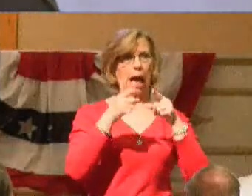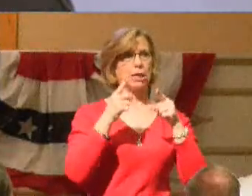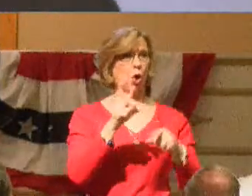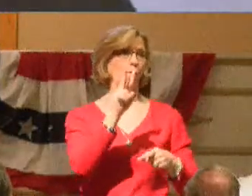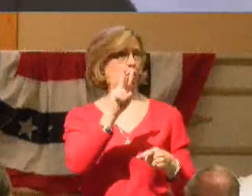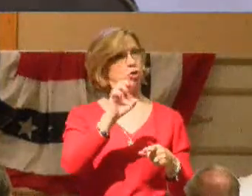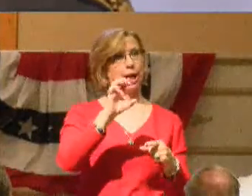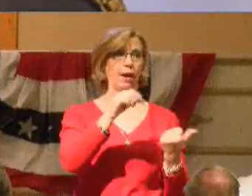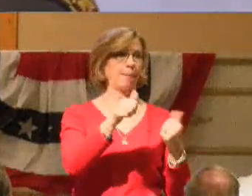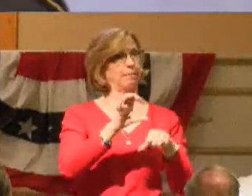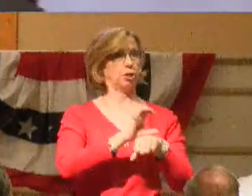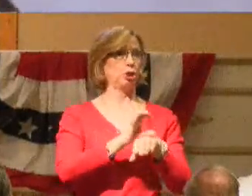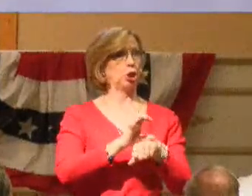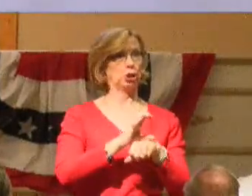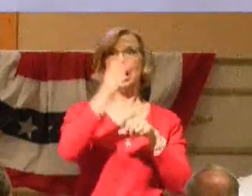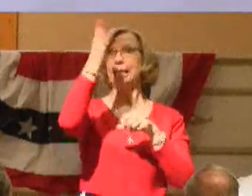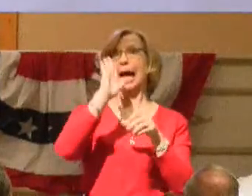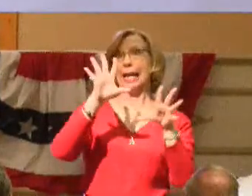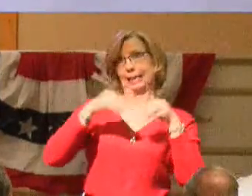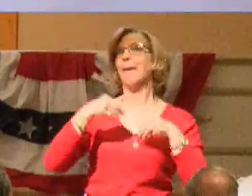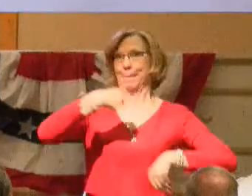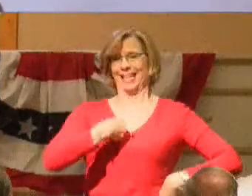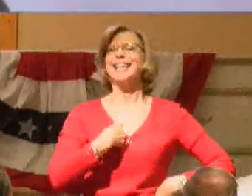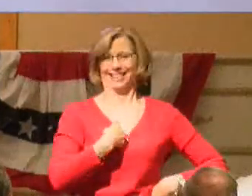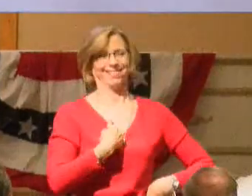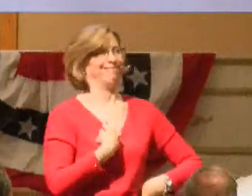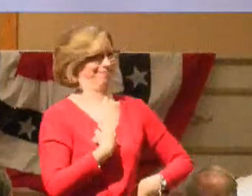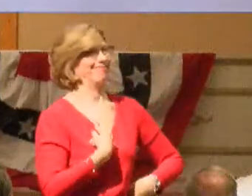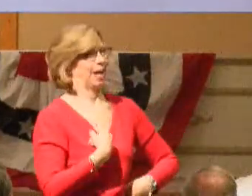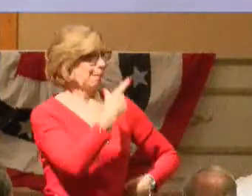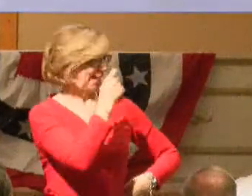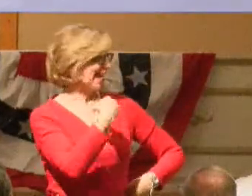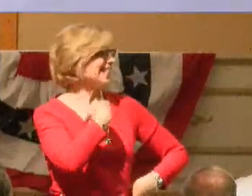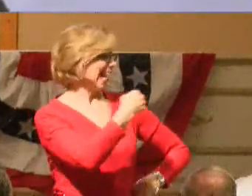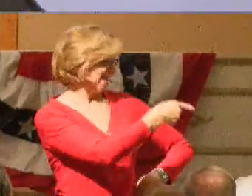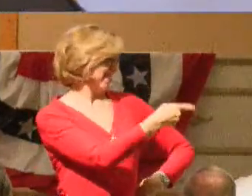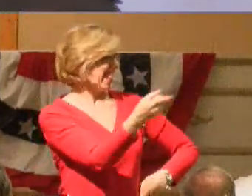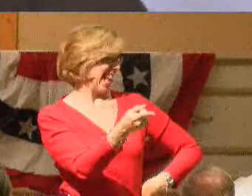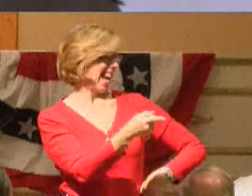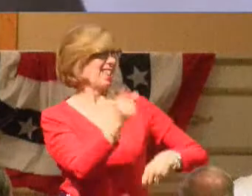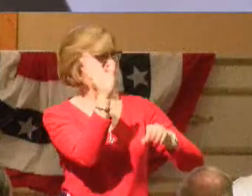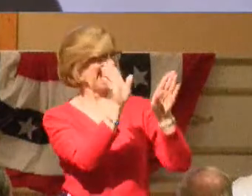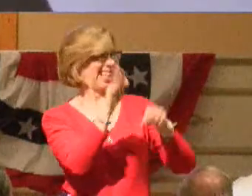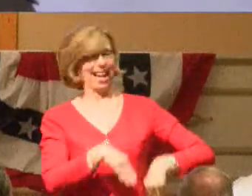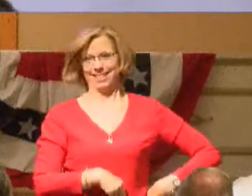County Baptist Church. God's going to accept me because I was there Sunday